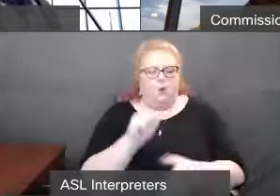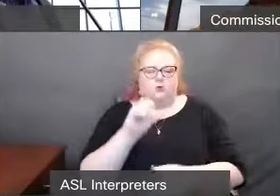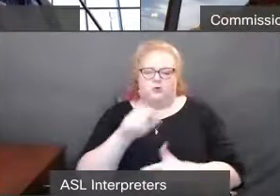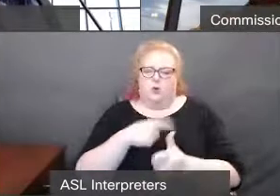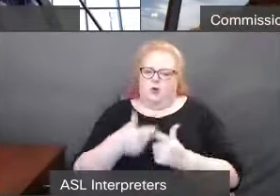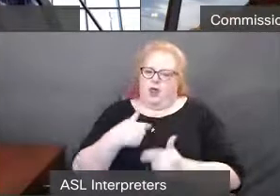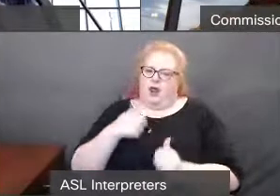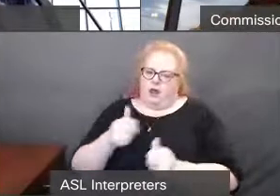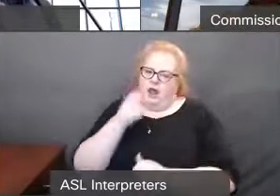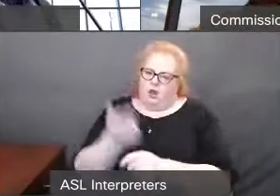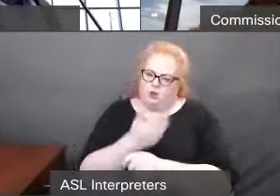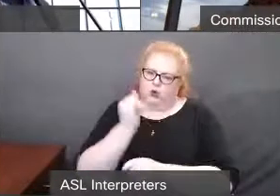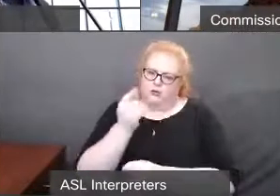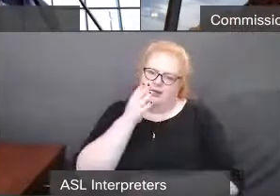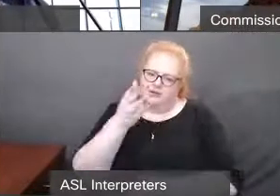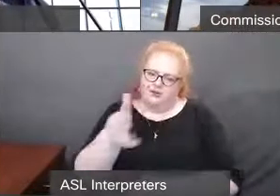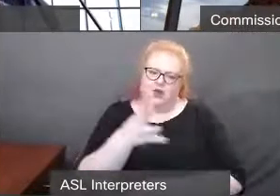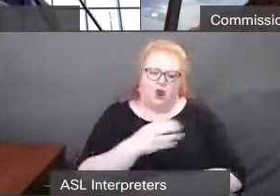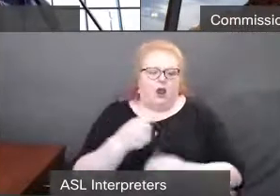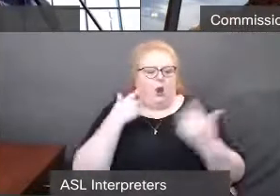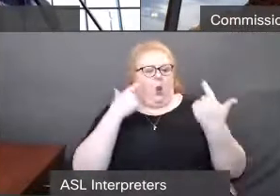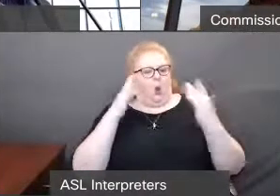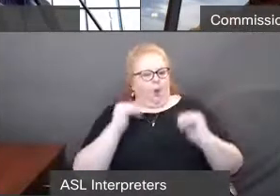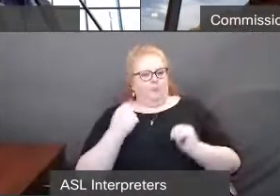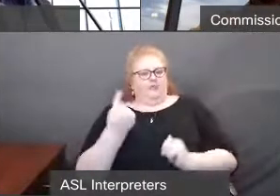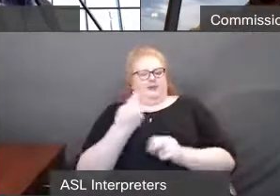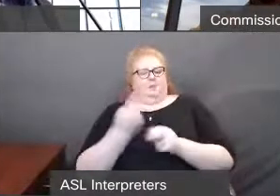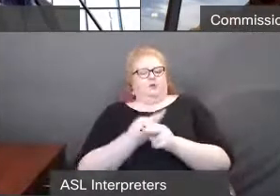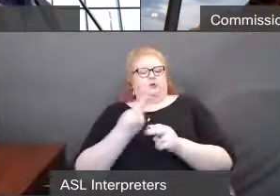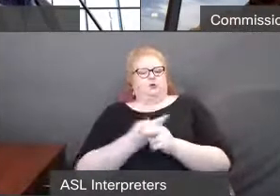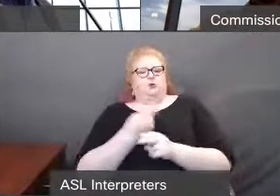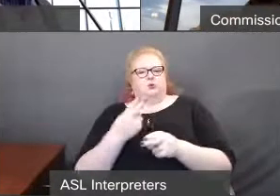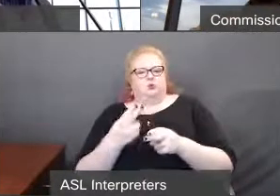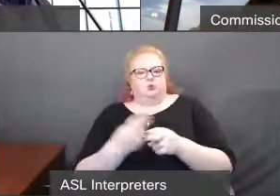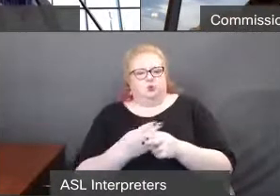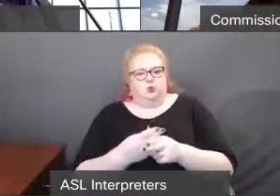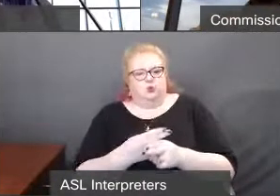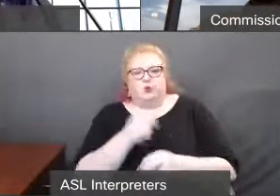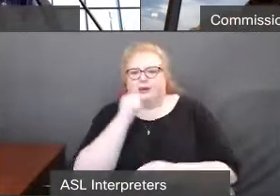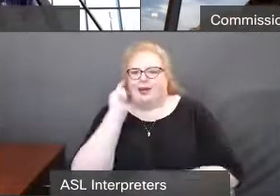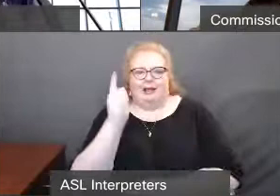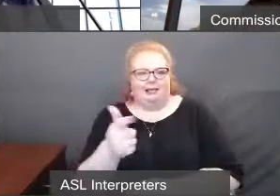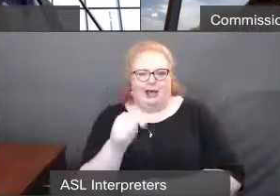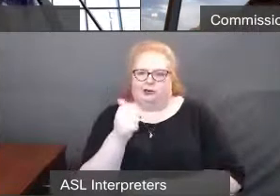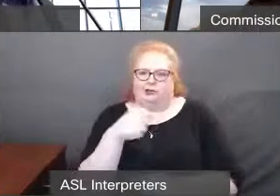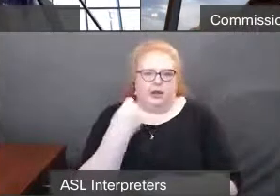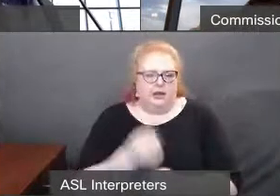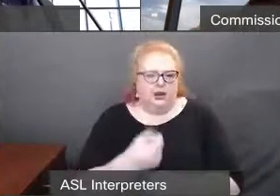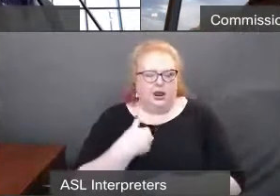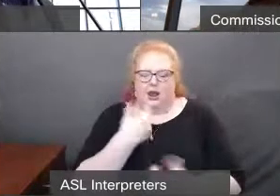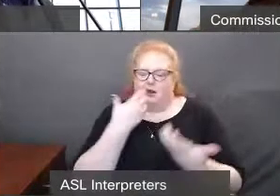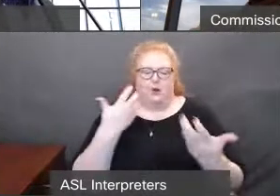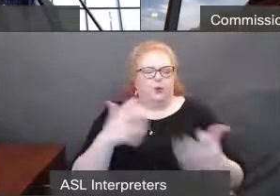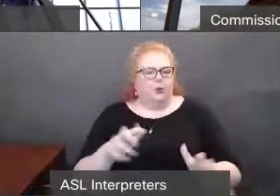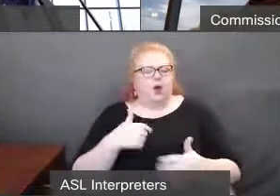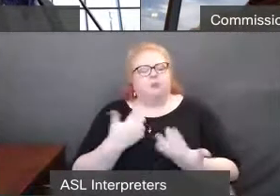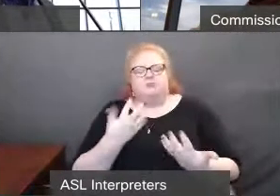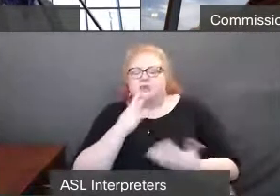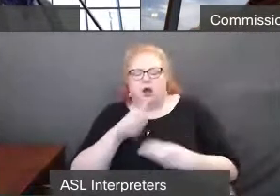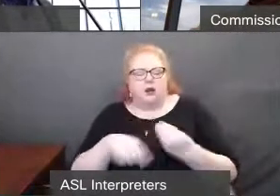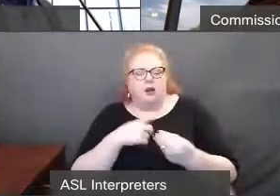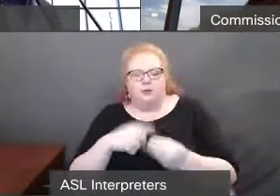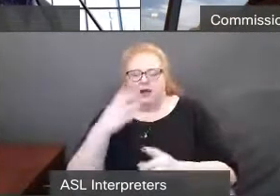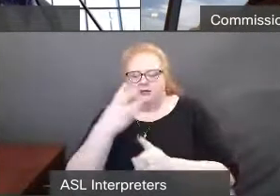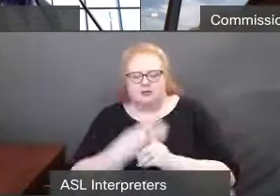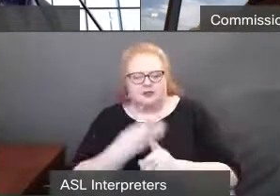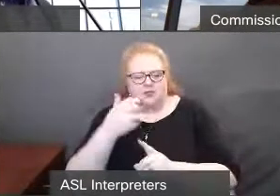and hopefully it's going to be soon. I'm not going to wait. I don't want to wait another 10 years. I want to wait 6 to 12 months or something. And we